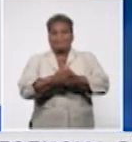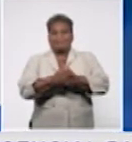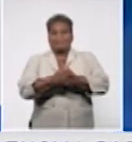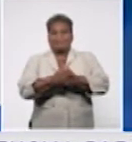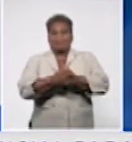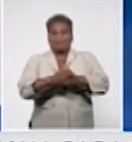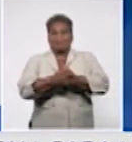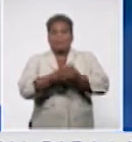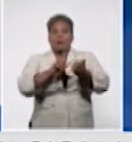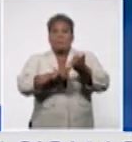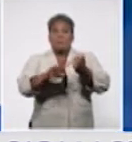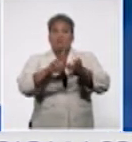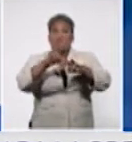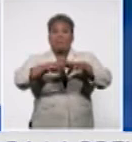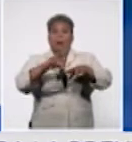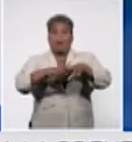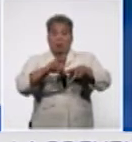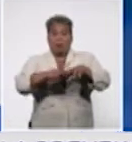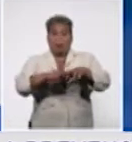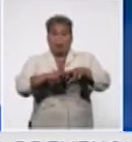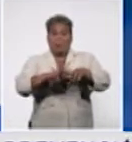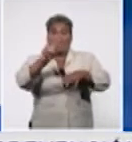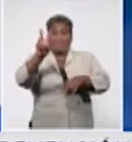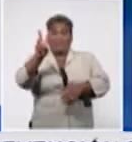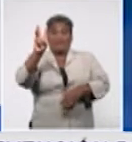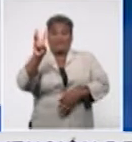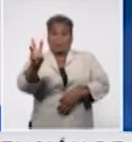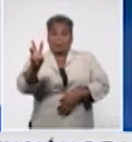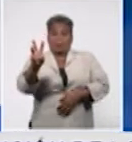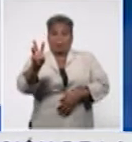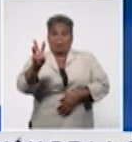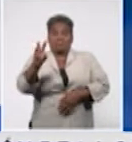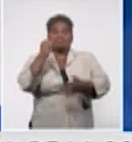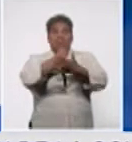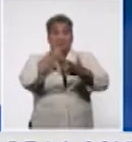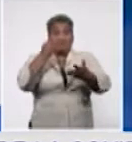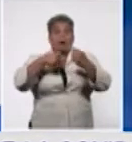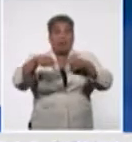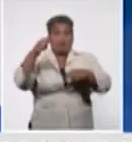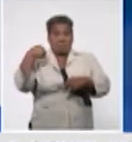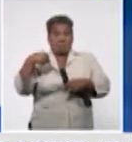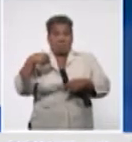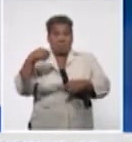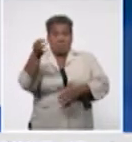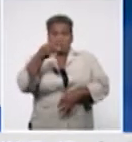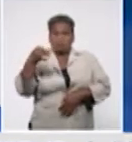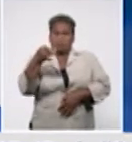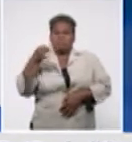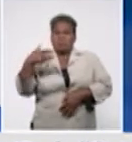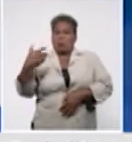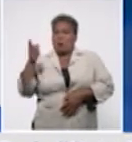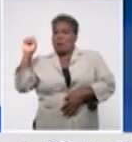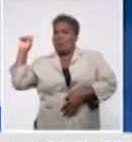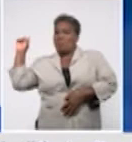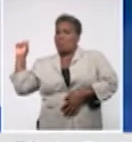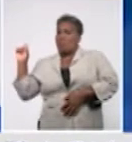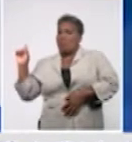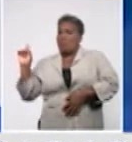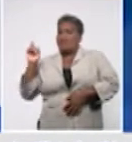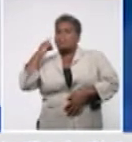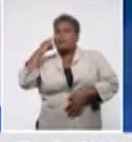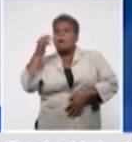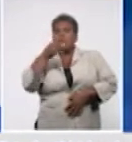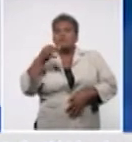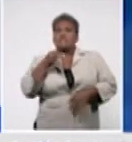detected in Cárdenas. The 23 cases from Havana province belong 6 to Boyeros, 4 to Habana